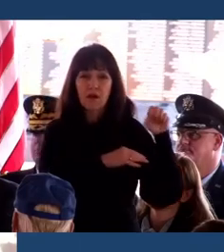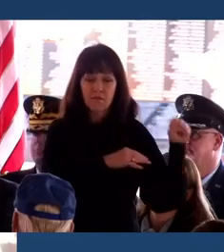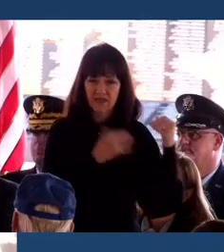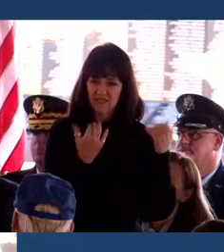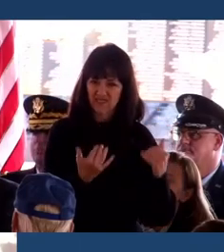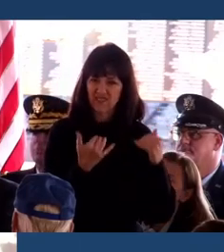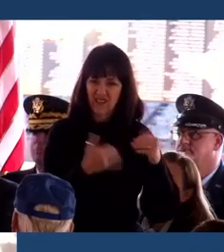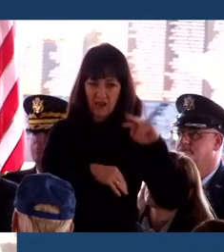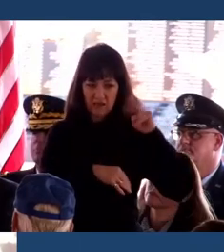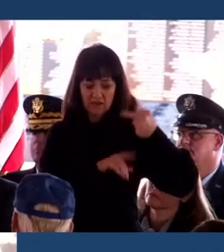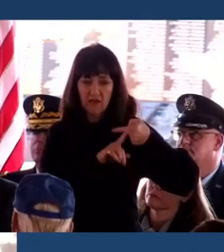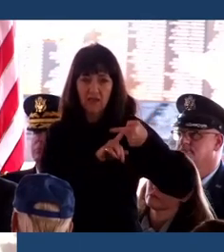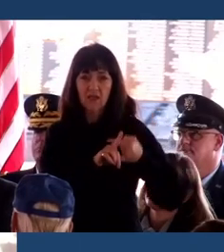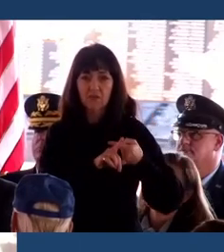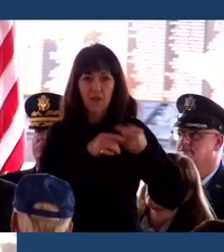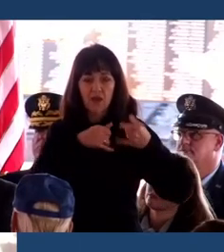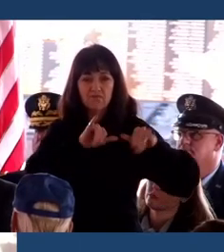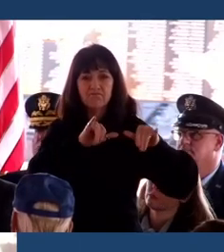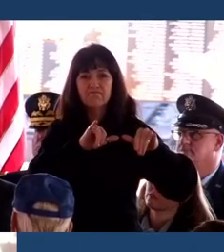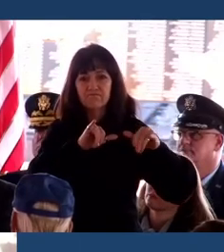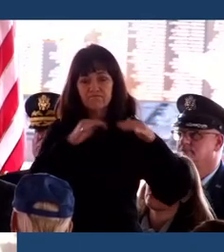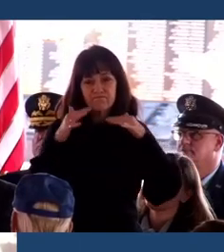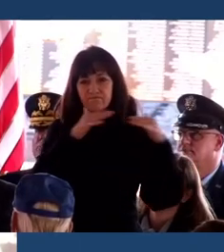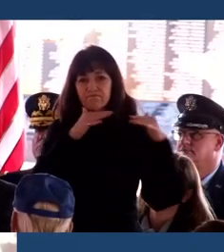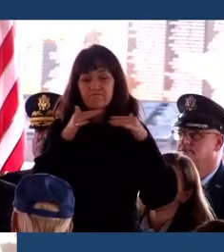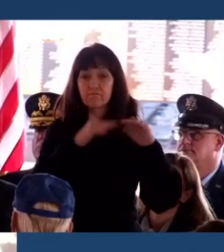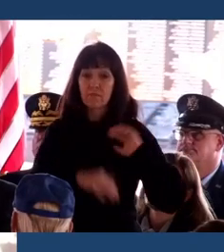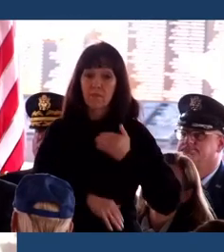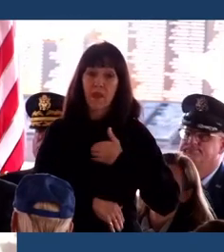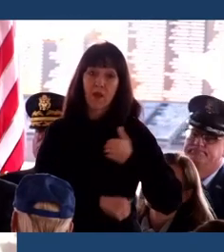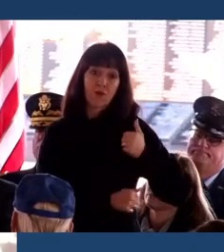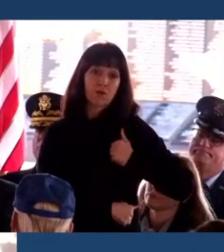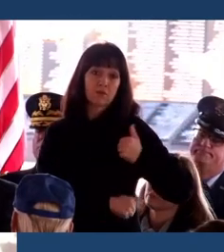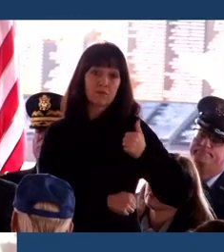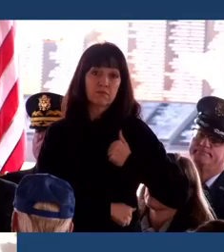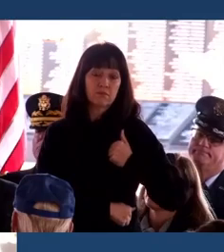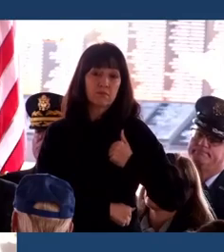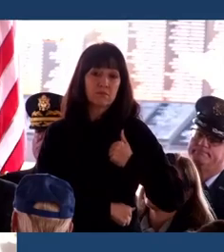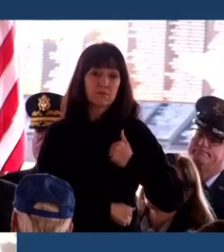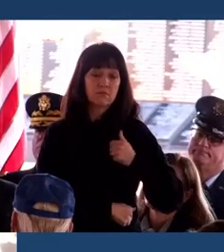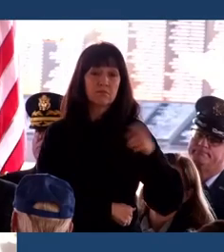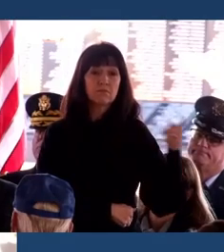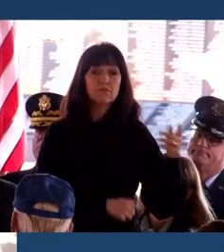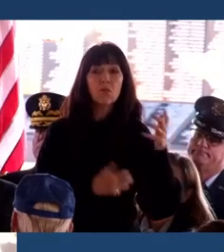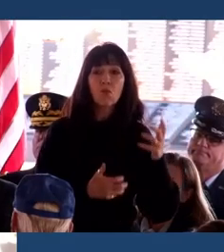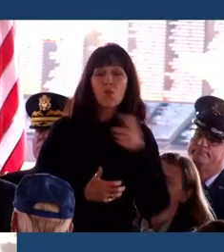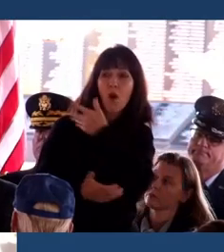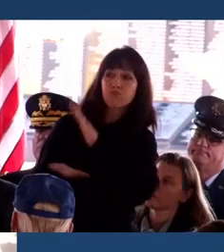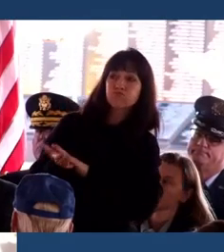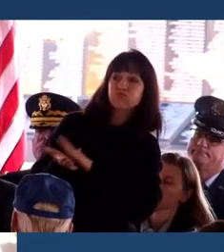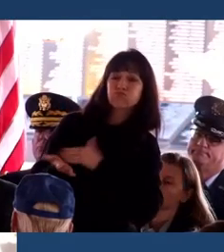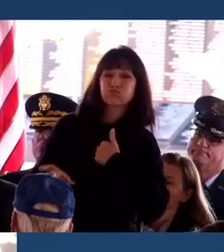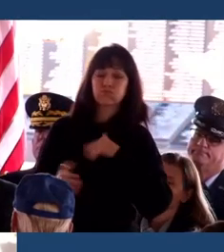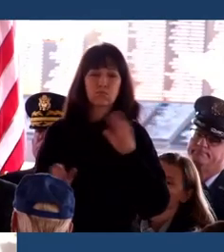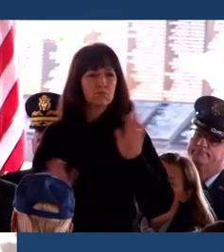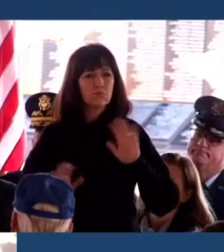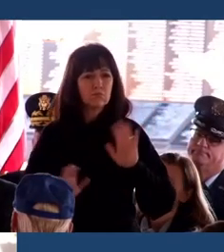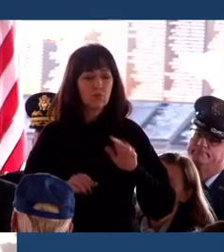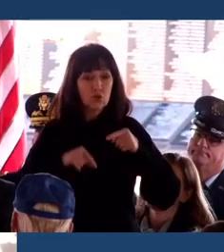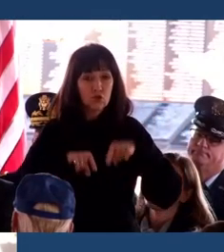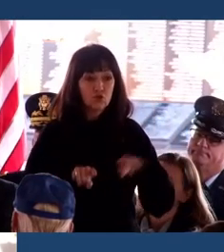month. Our guardsmen and women, they don't ask for any public recognition, but during their